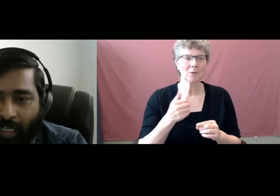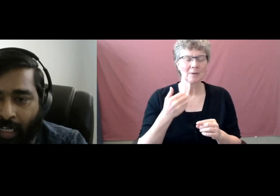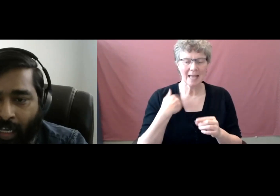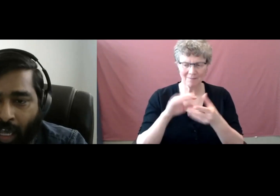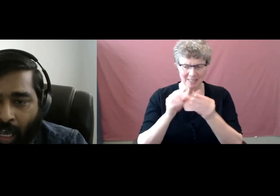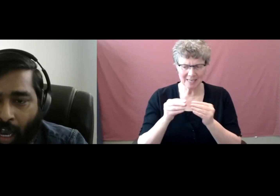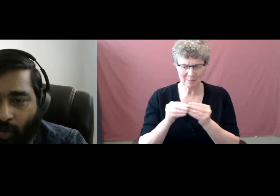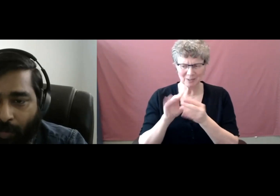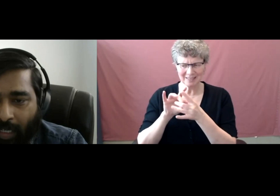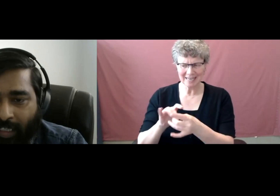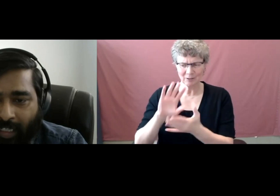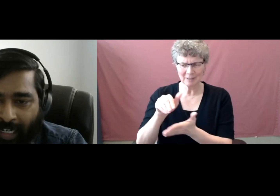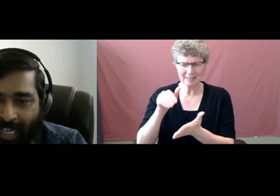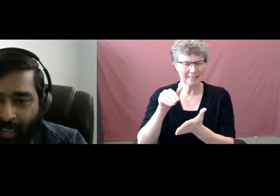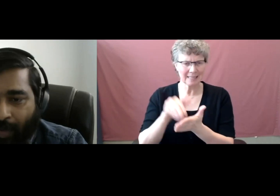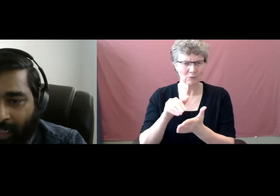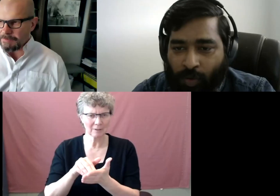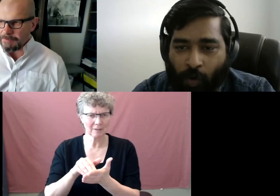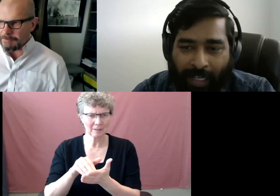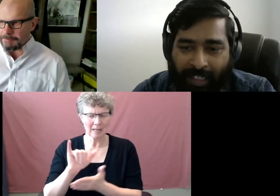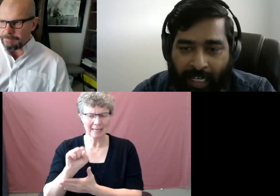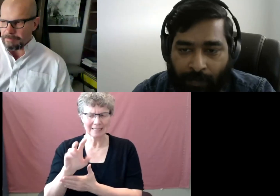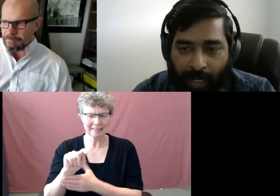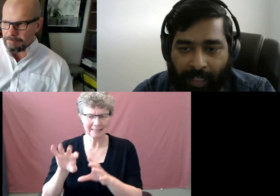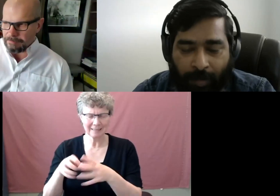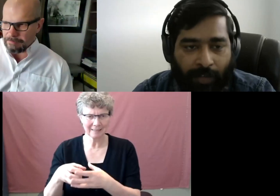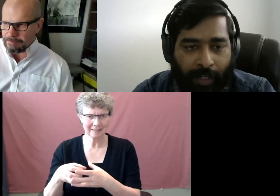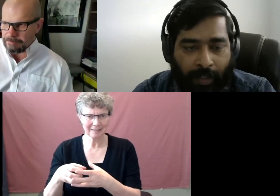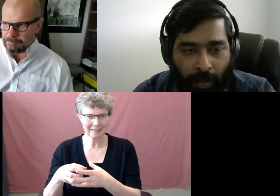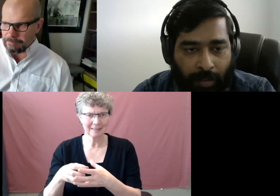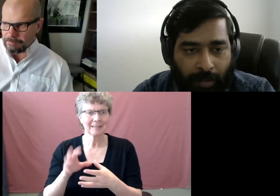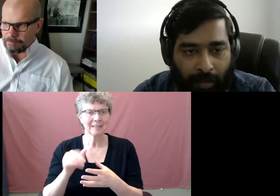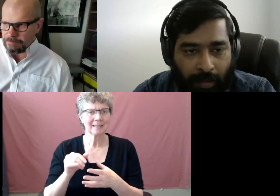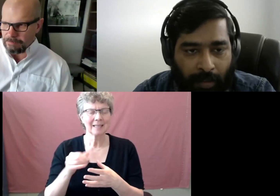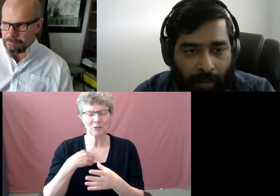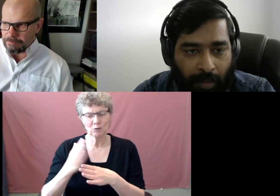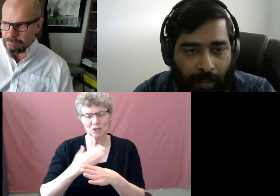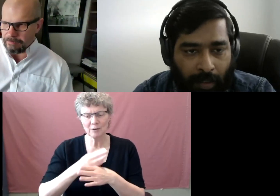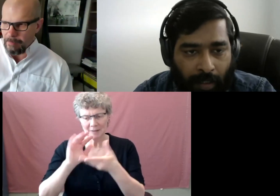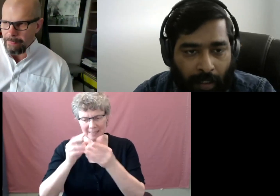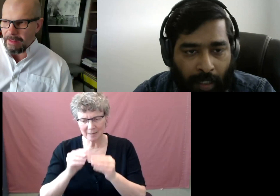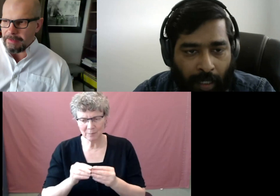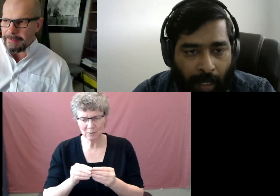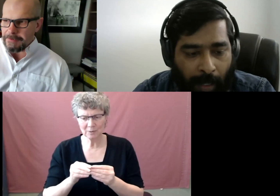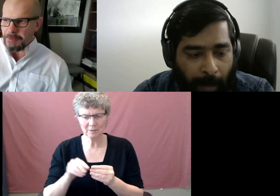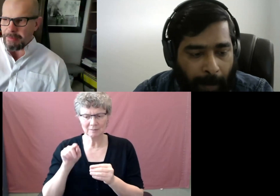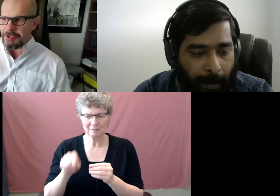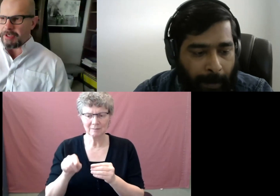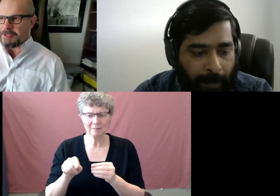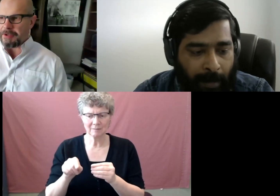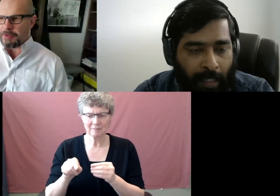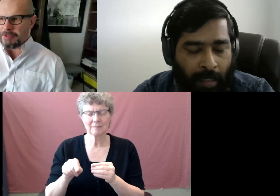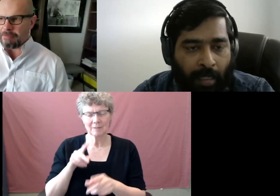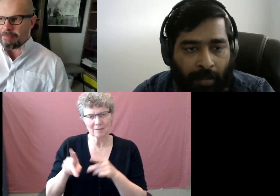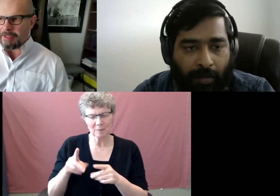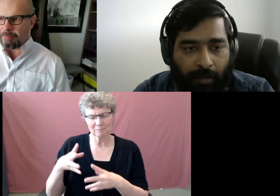don't have the numbers for the central IST. Can you share the numbers, how the budget cut has impacted you, how IST has fared in terms of head count? I just want to make sure